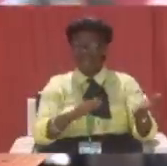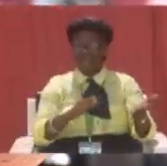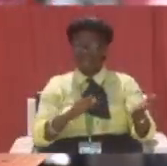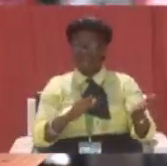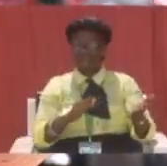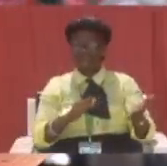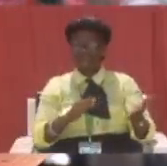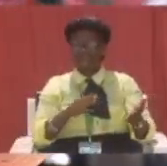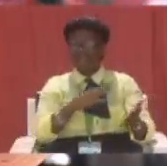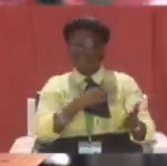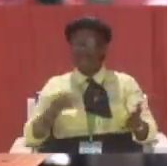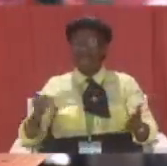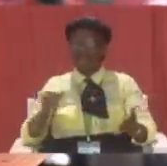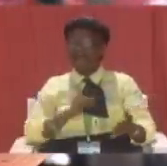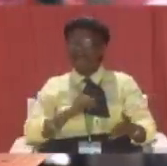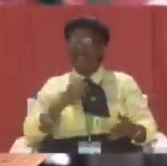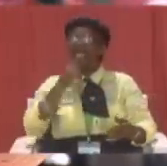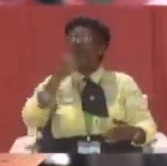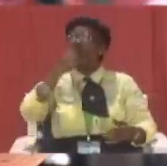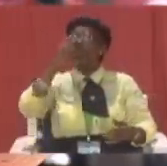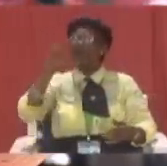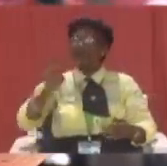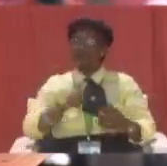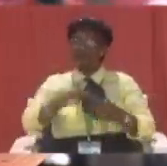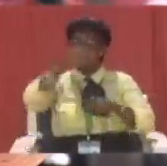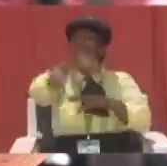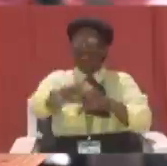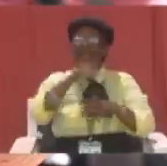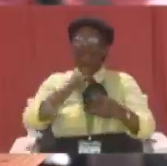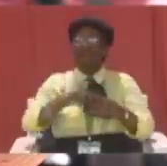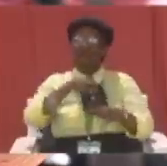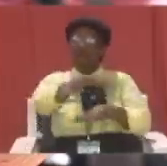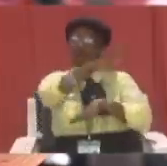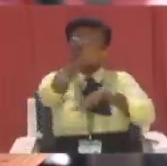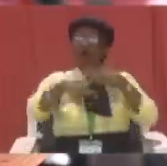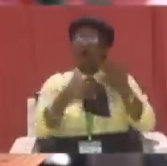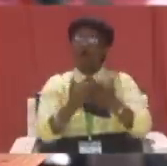and I decree tonight to all the children,